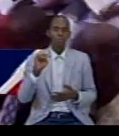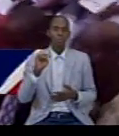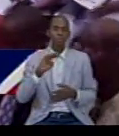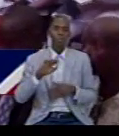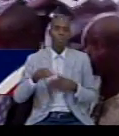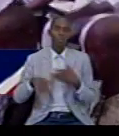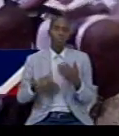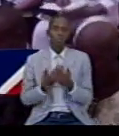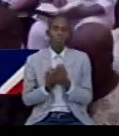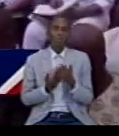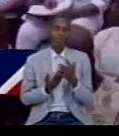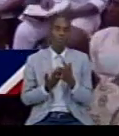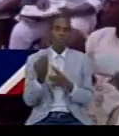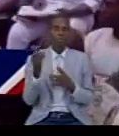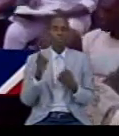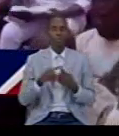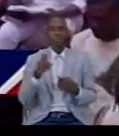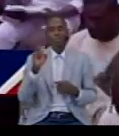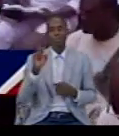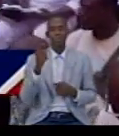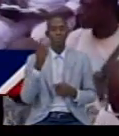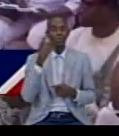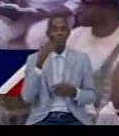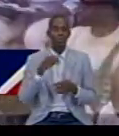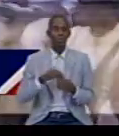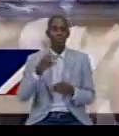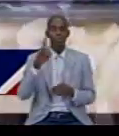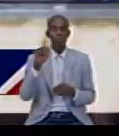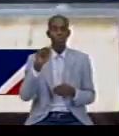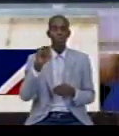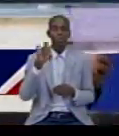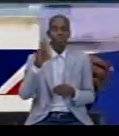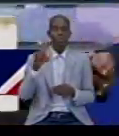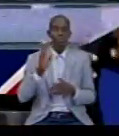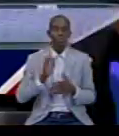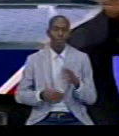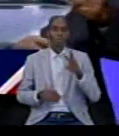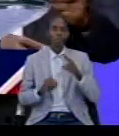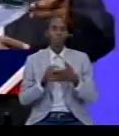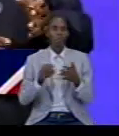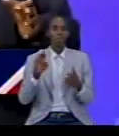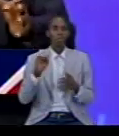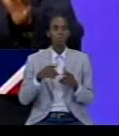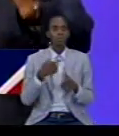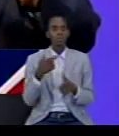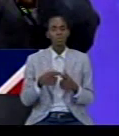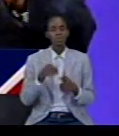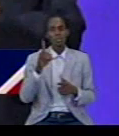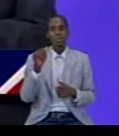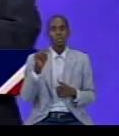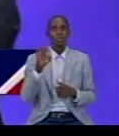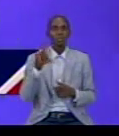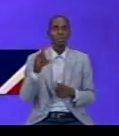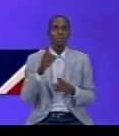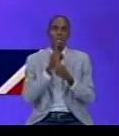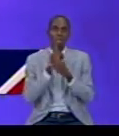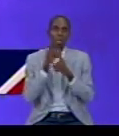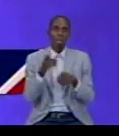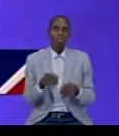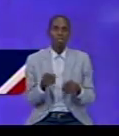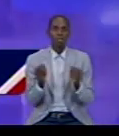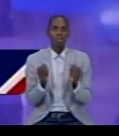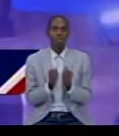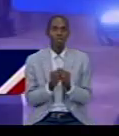all through to 30. We're looking at Daniel chapter 2, verse 14. In verse 14, it says, then